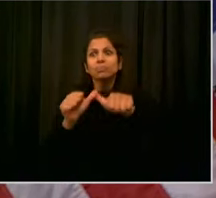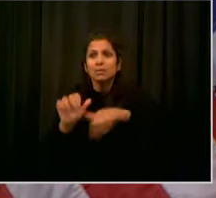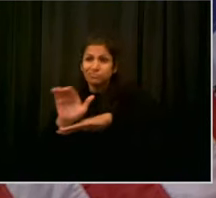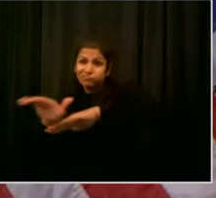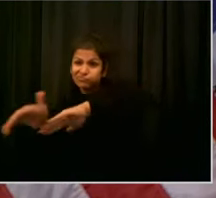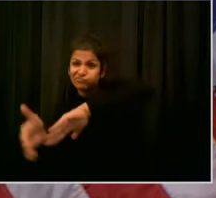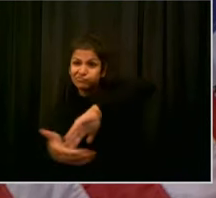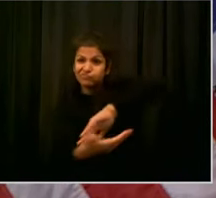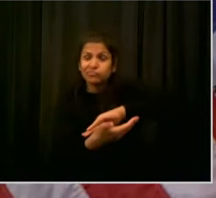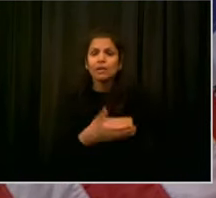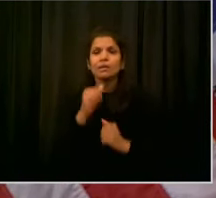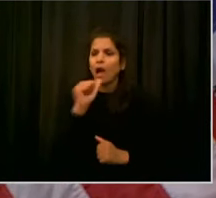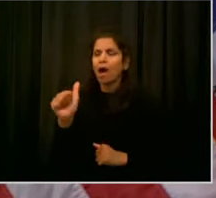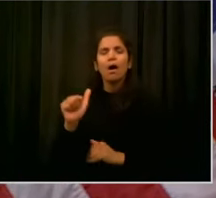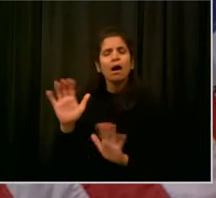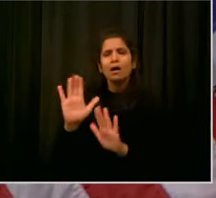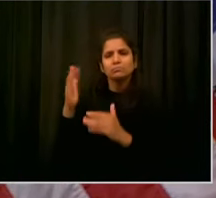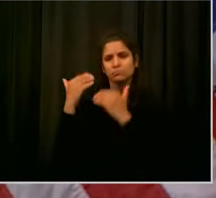with protests in the city.